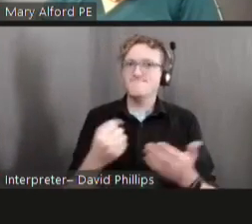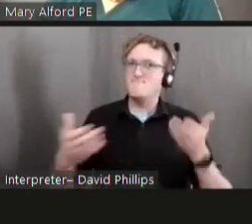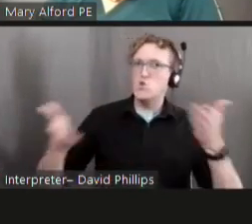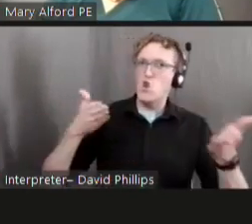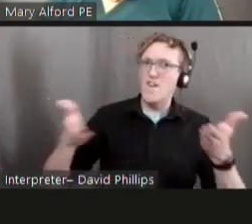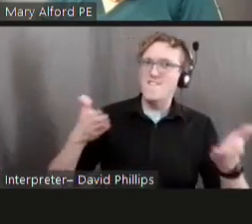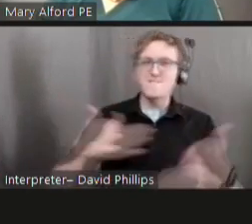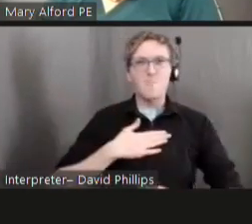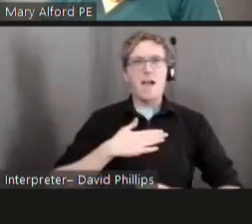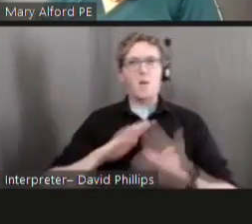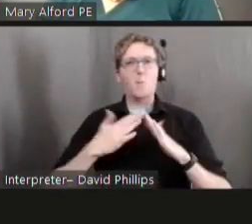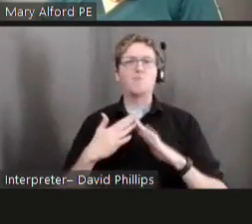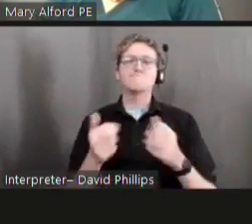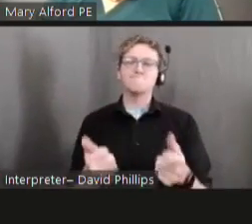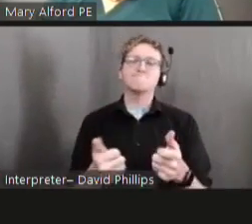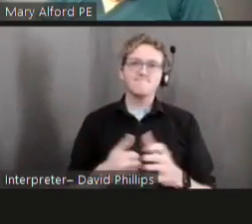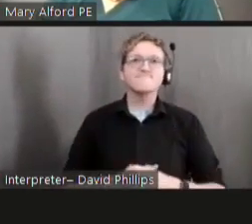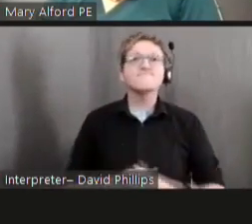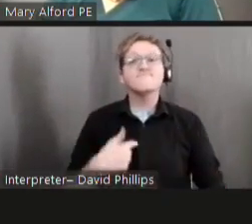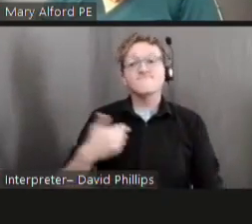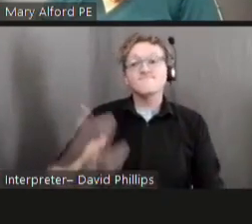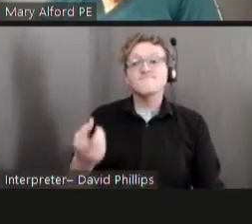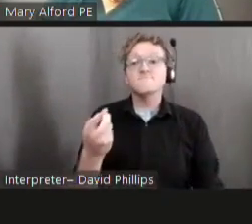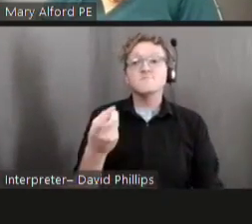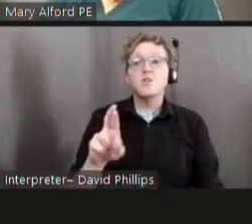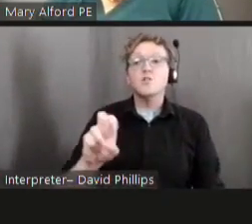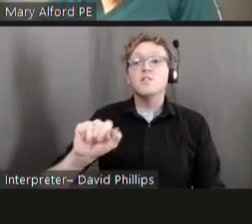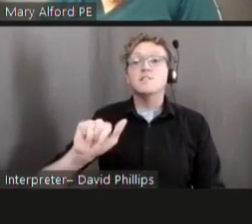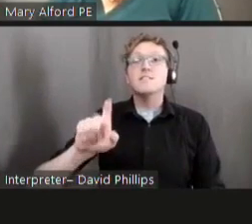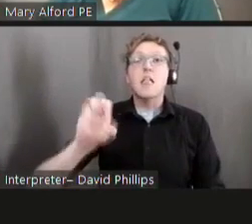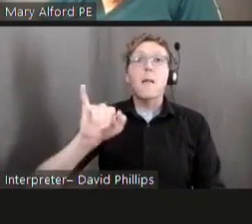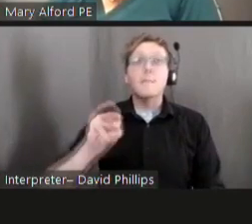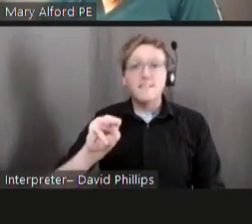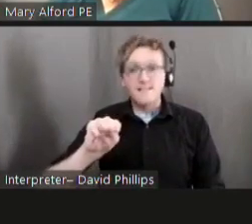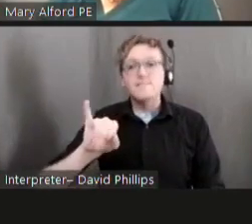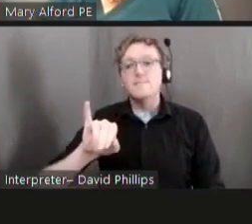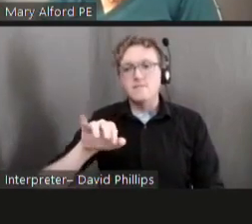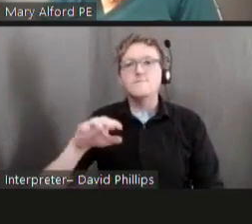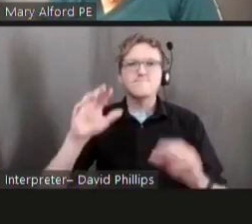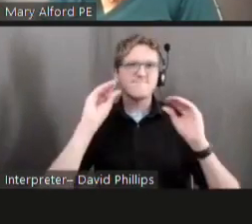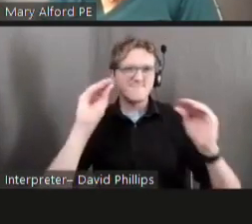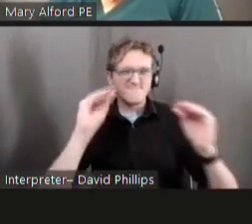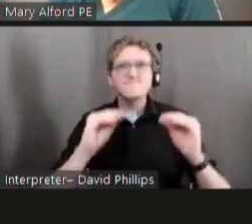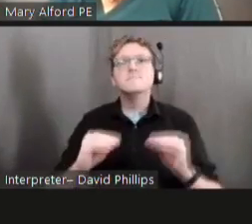of my community. I'm Dr. Salemi. I am a professor of experimental pathology at the University of Florida College of